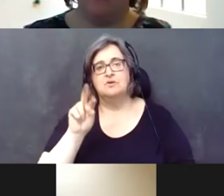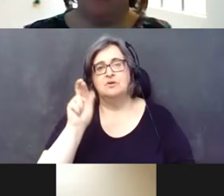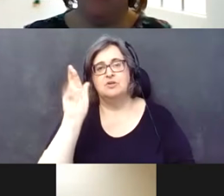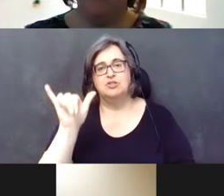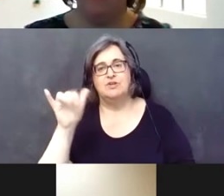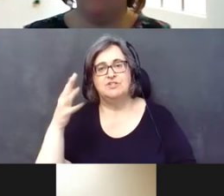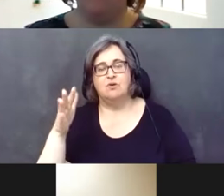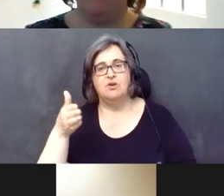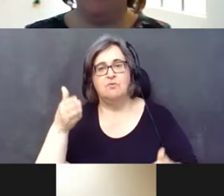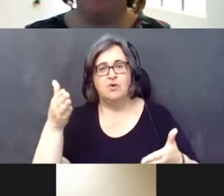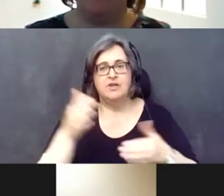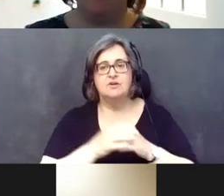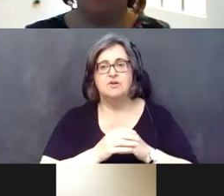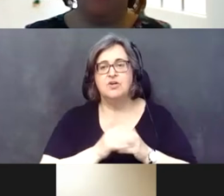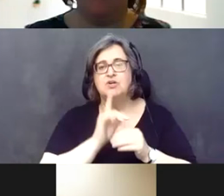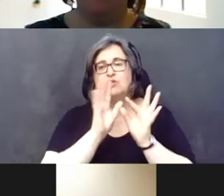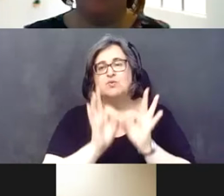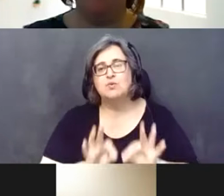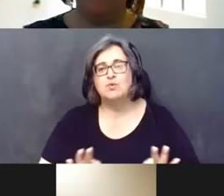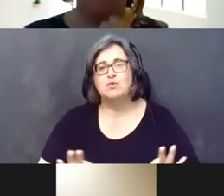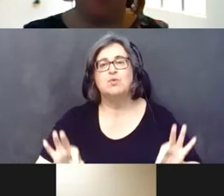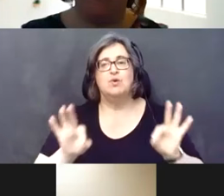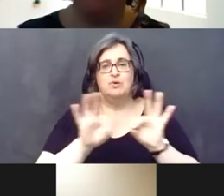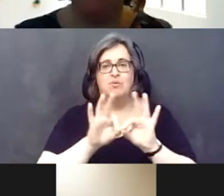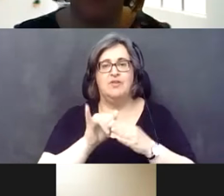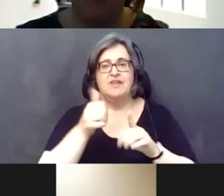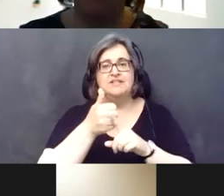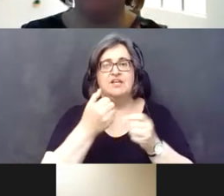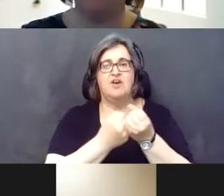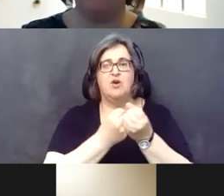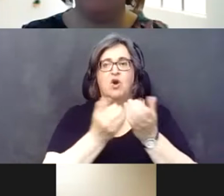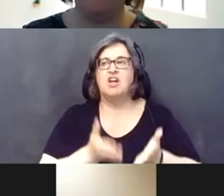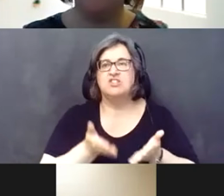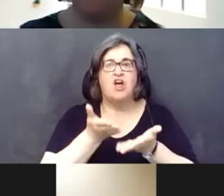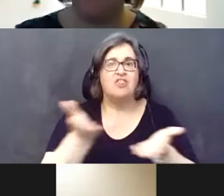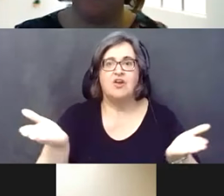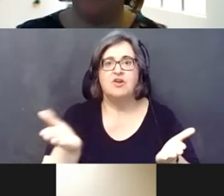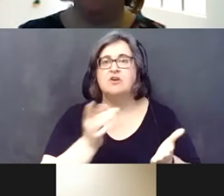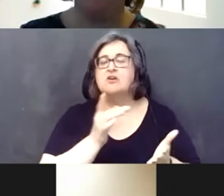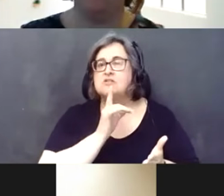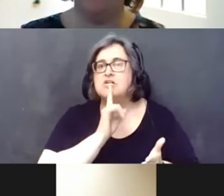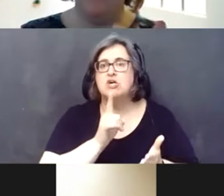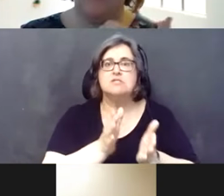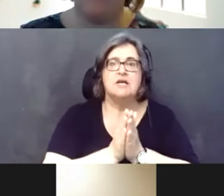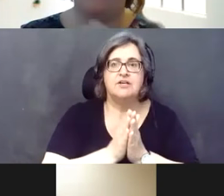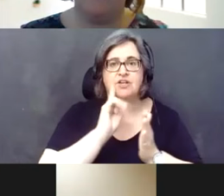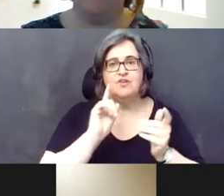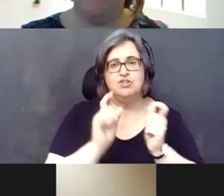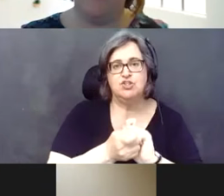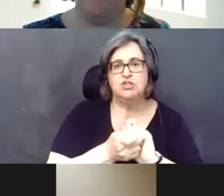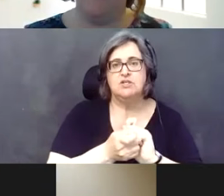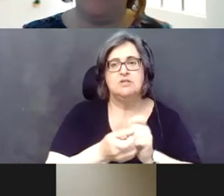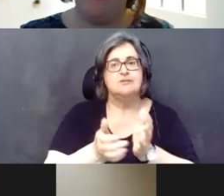earlier, that it's so important that self-advocates are out in front and they are calling for the change and they're calling